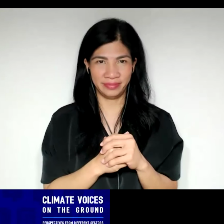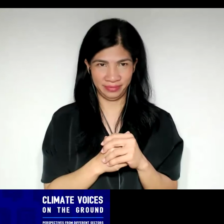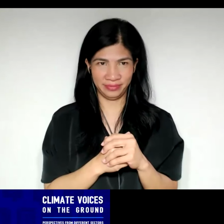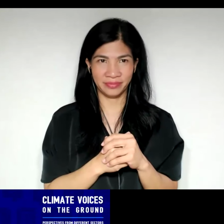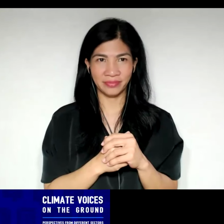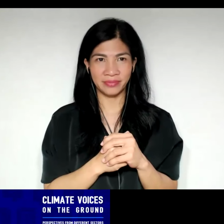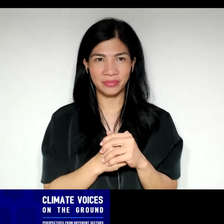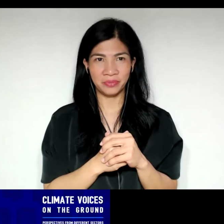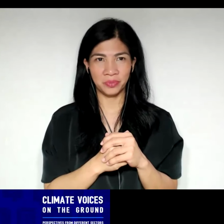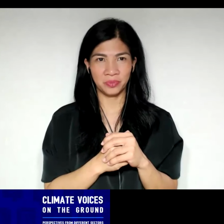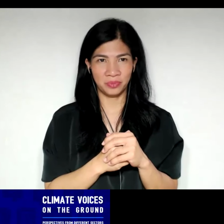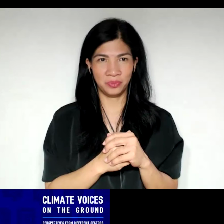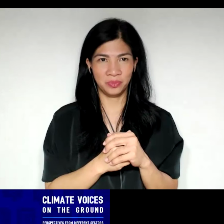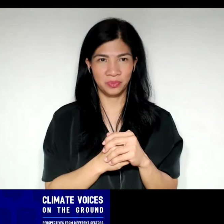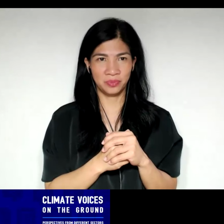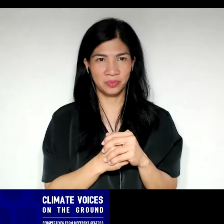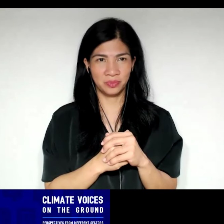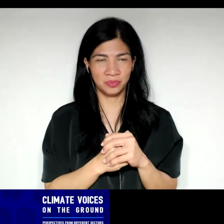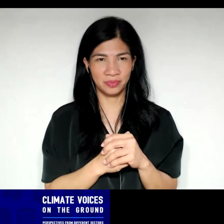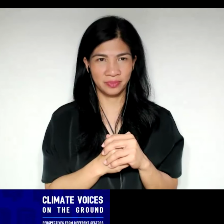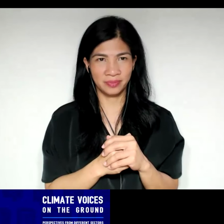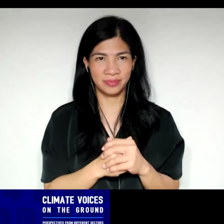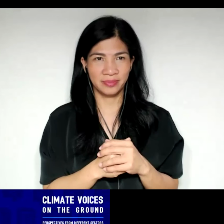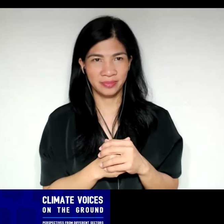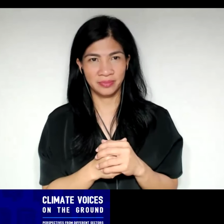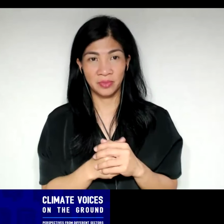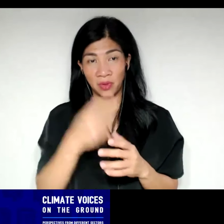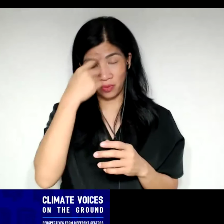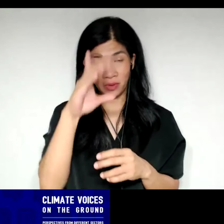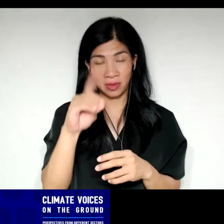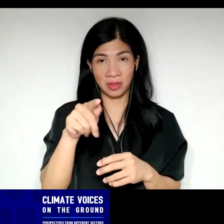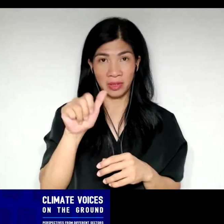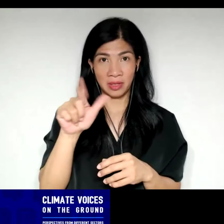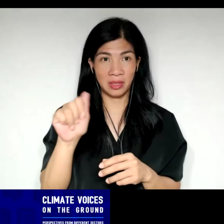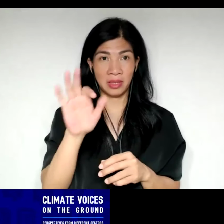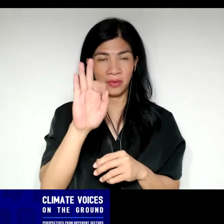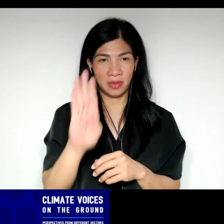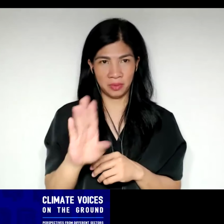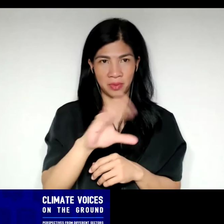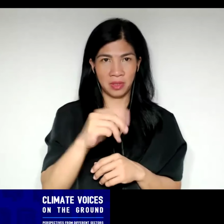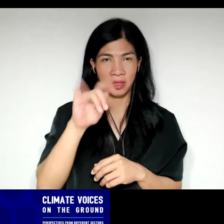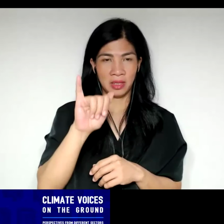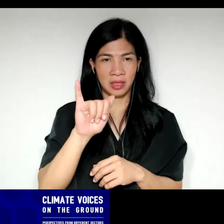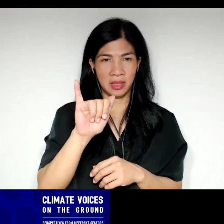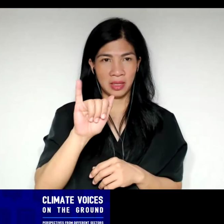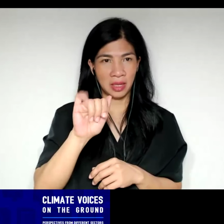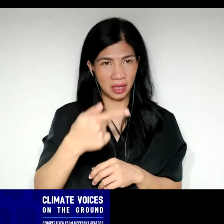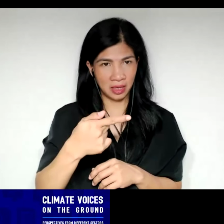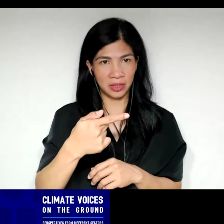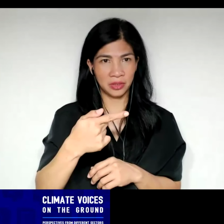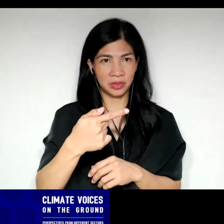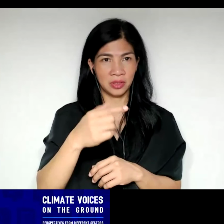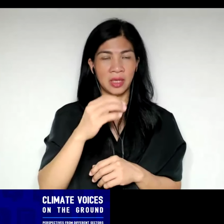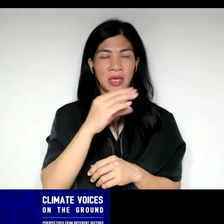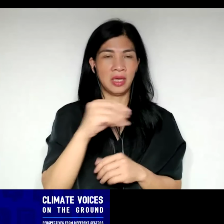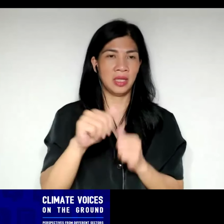Yes, for DAKILA, please look at us in Facebook and also in Instagram at DAKILA and also